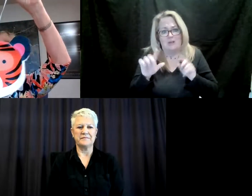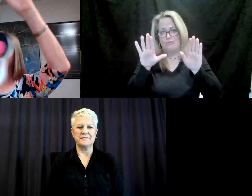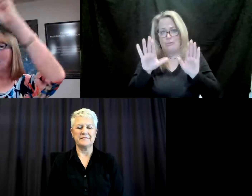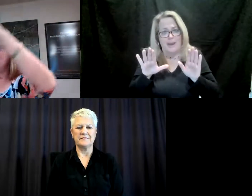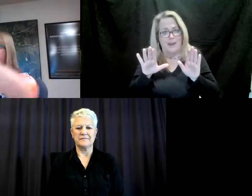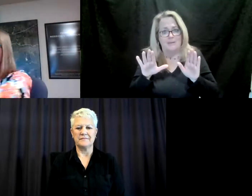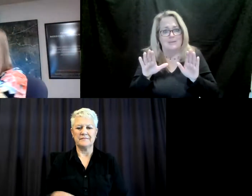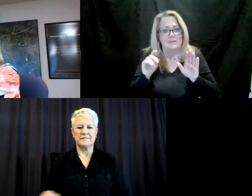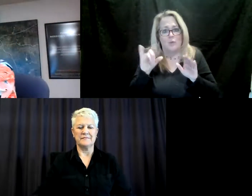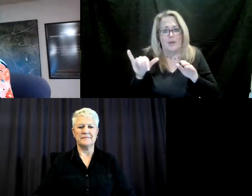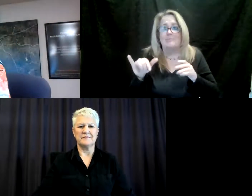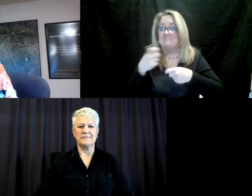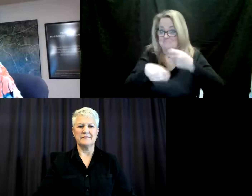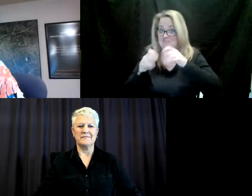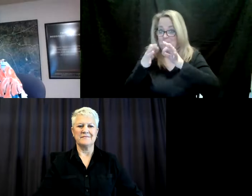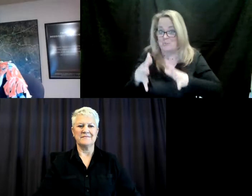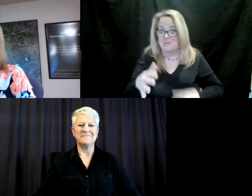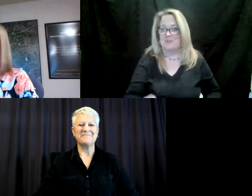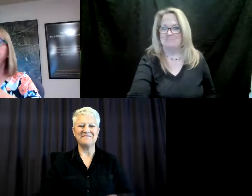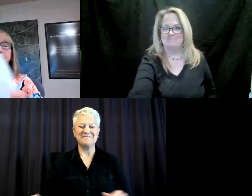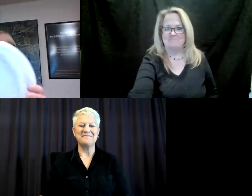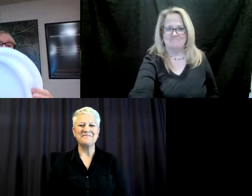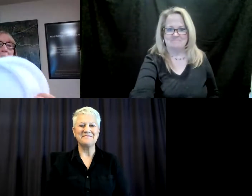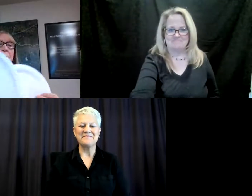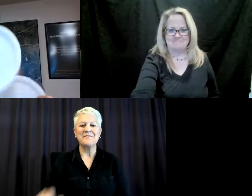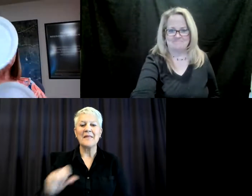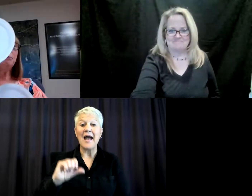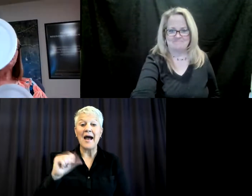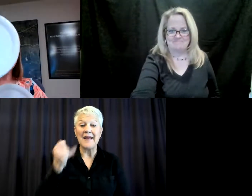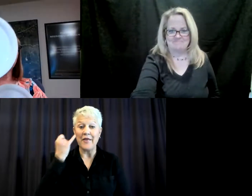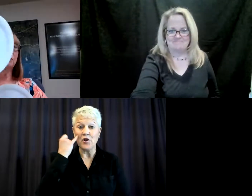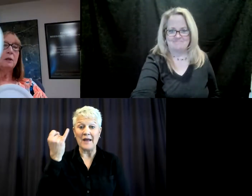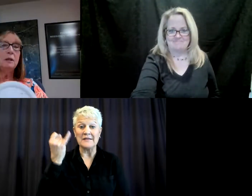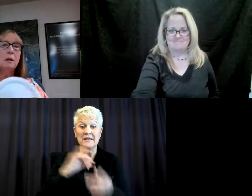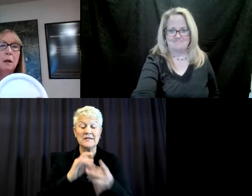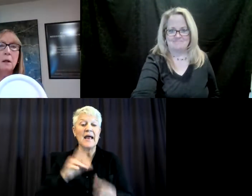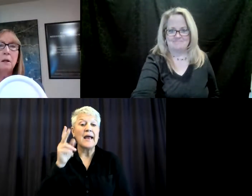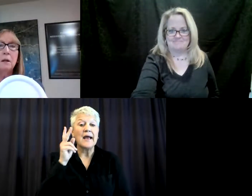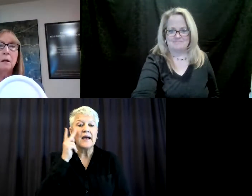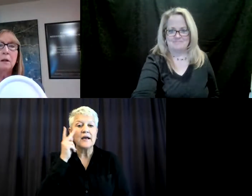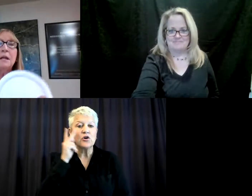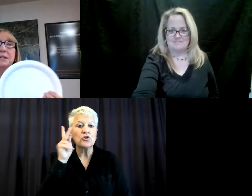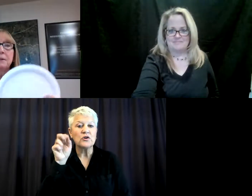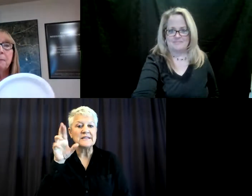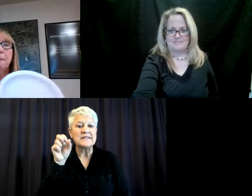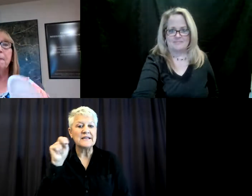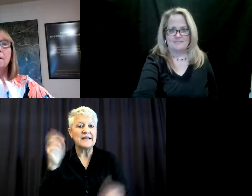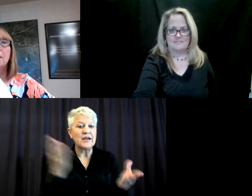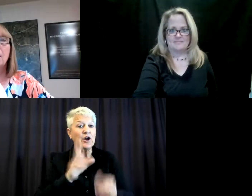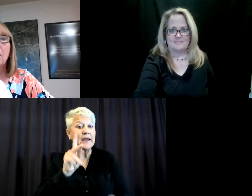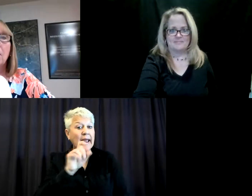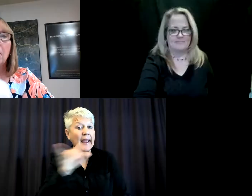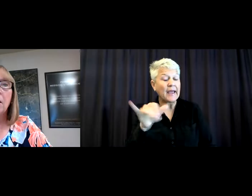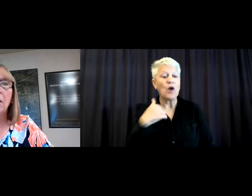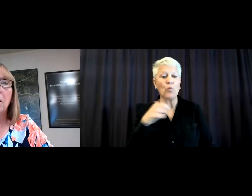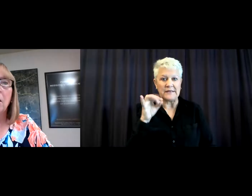fantastic. Another spin on that idea is to simply Kate, take, this is Kristen. yes. We